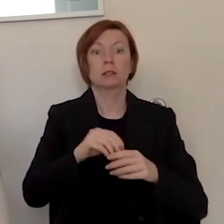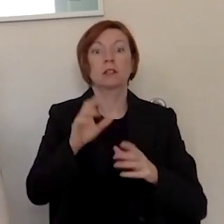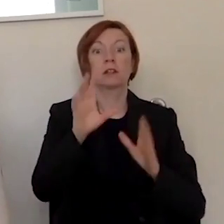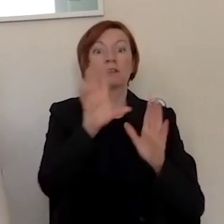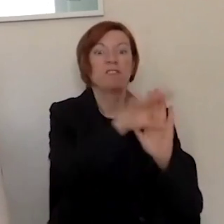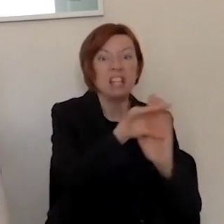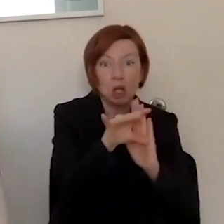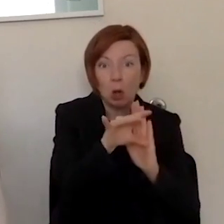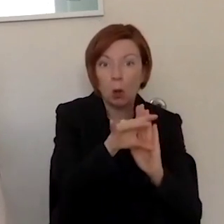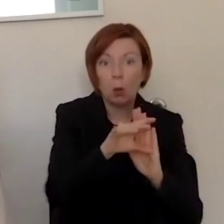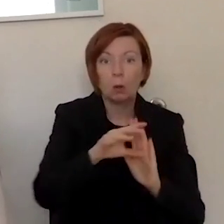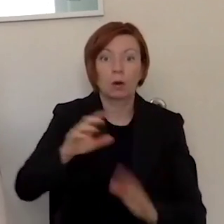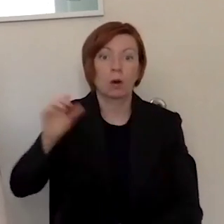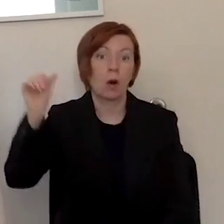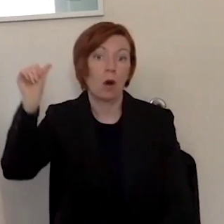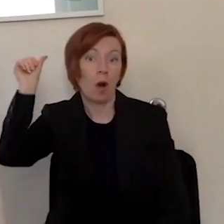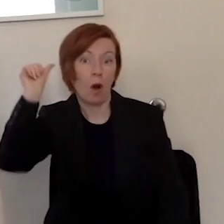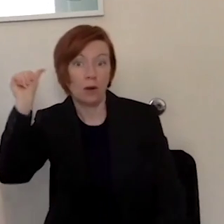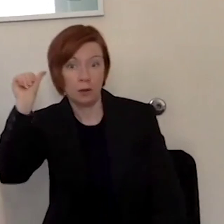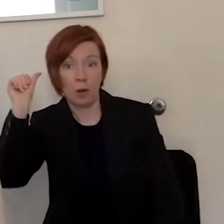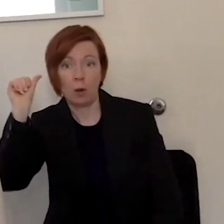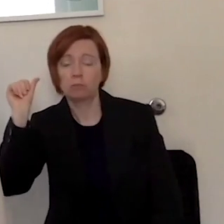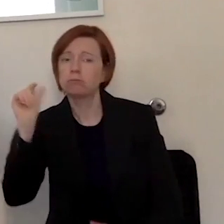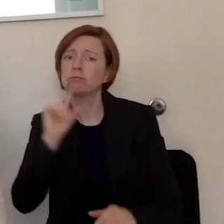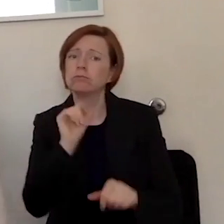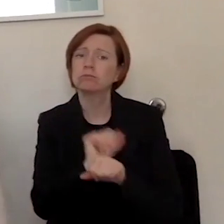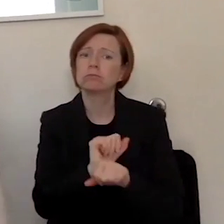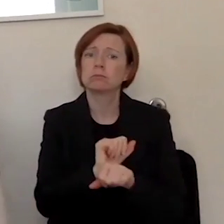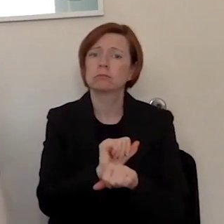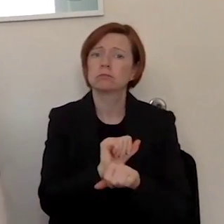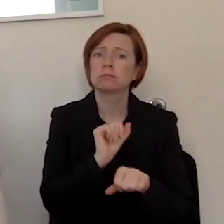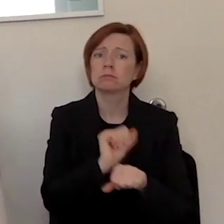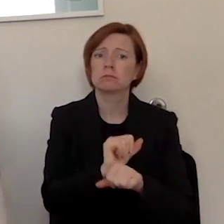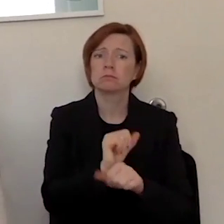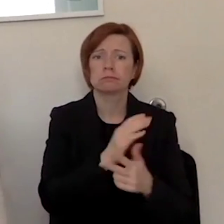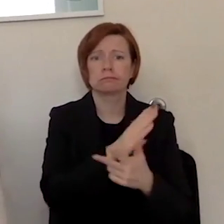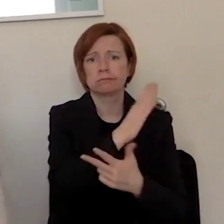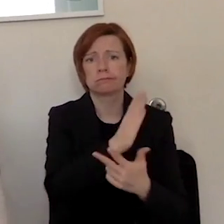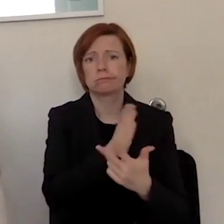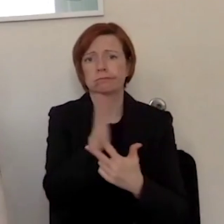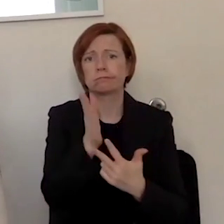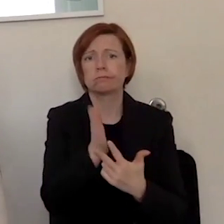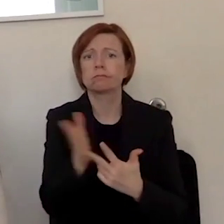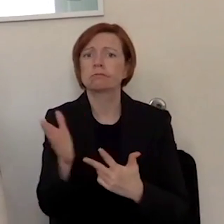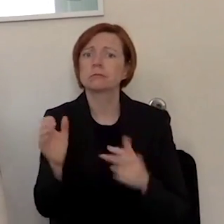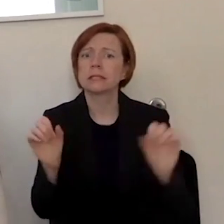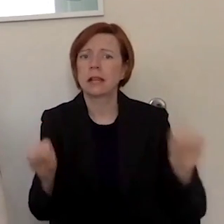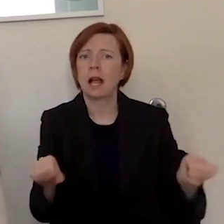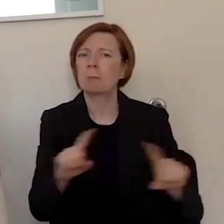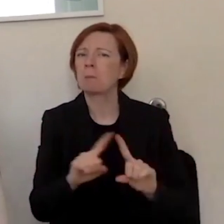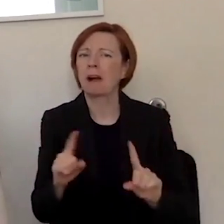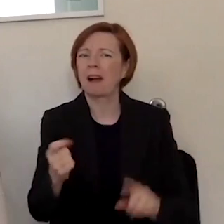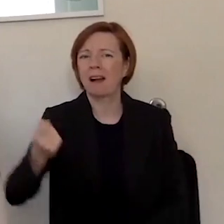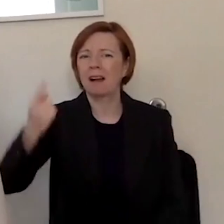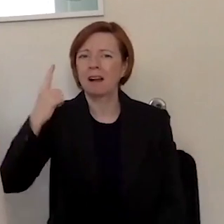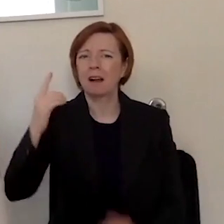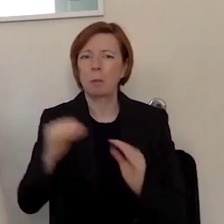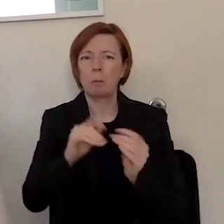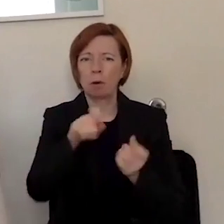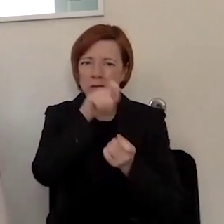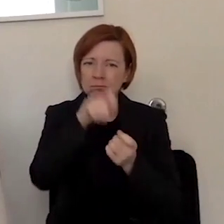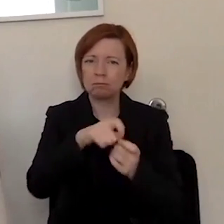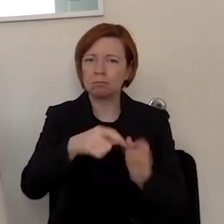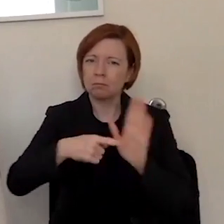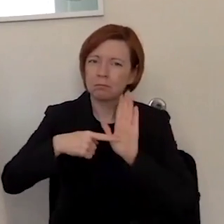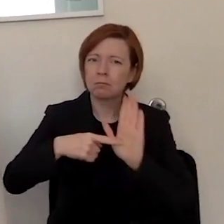and audio, it is true that you are working in multiple disciplines on that project, but it is more precise